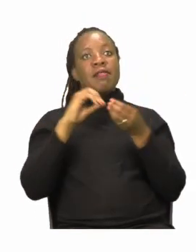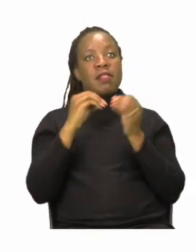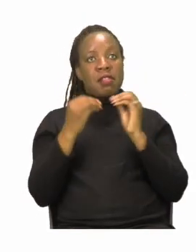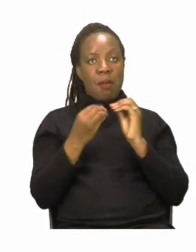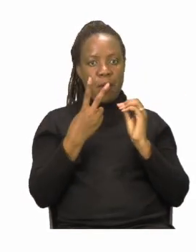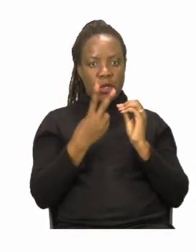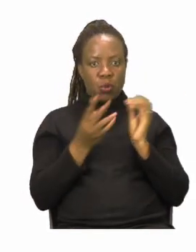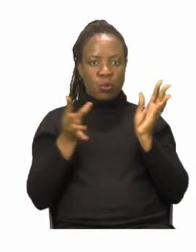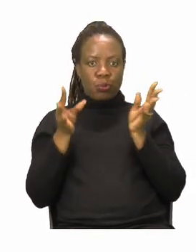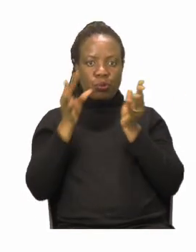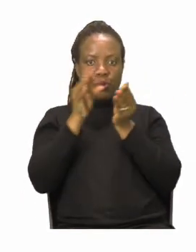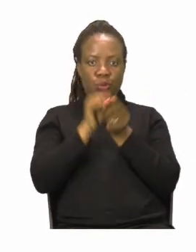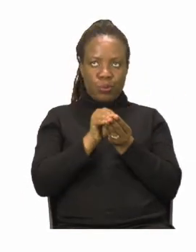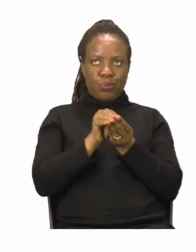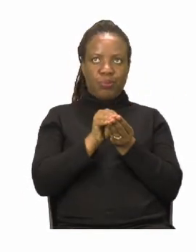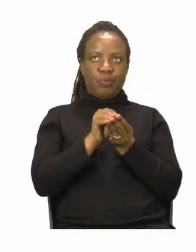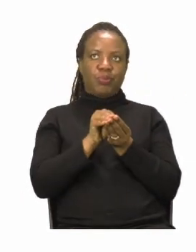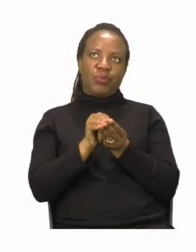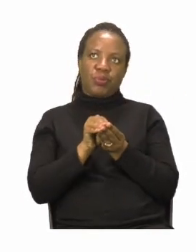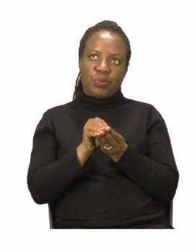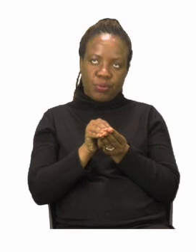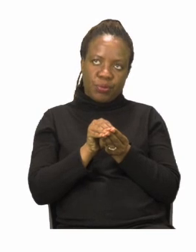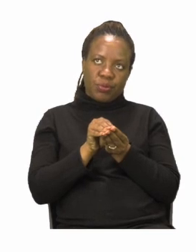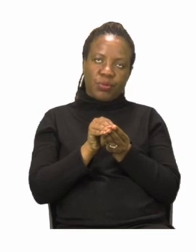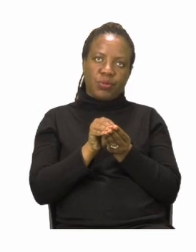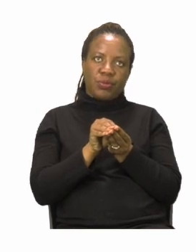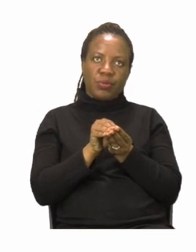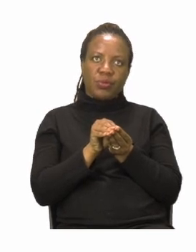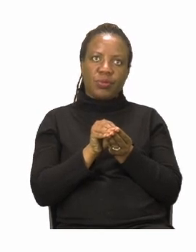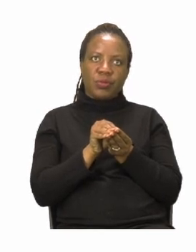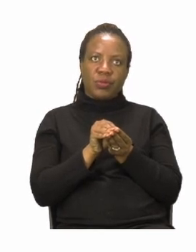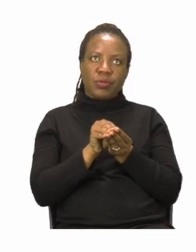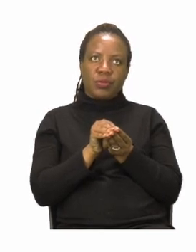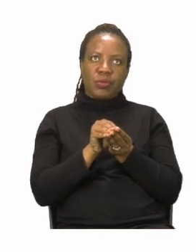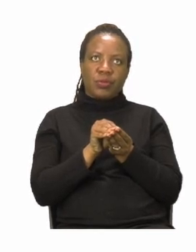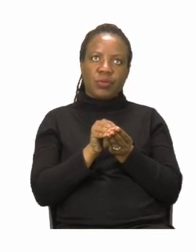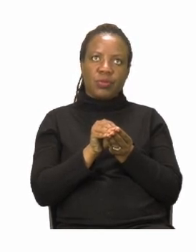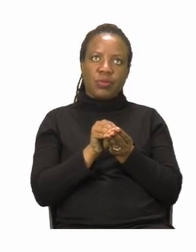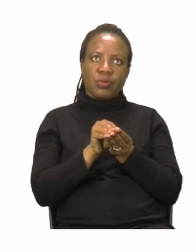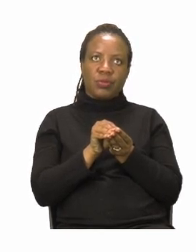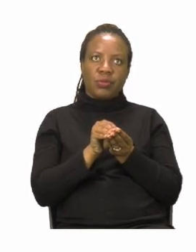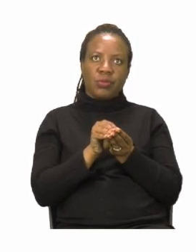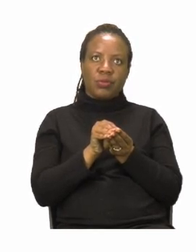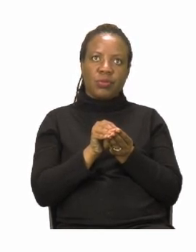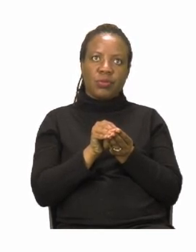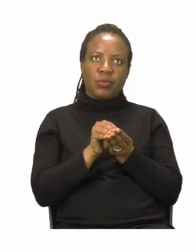It says 60 plus 9 equals